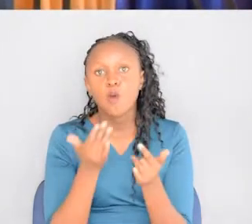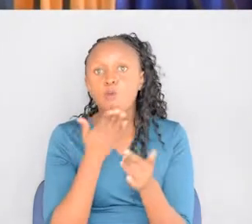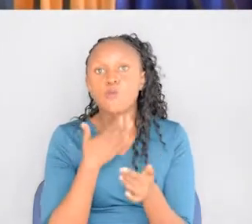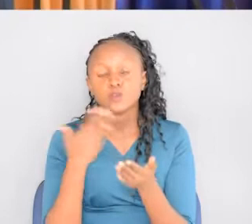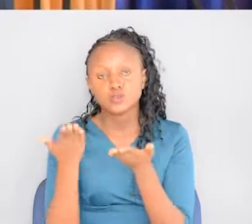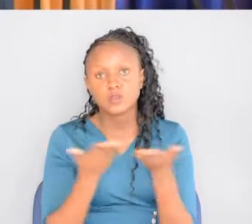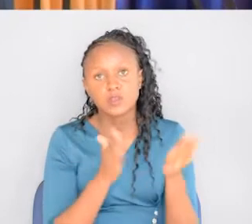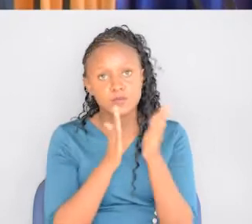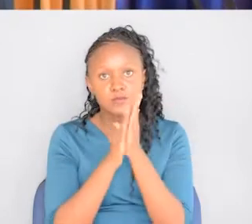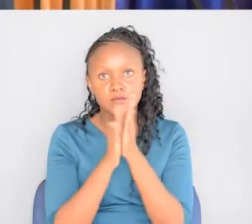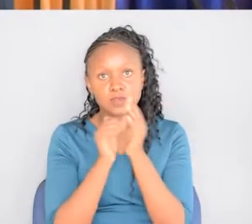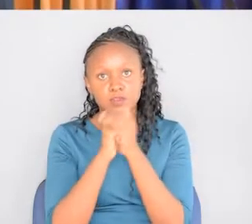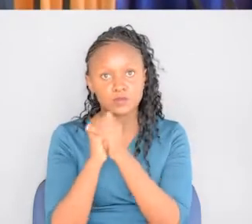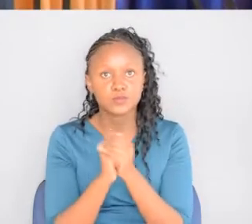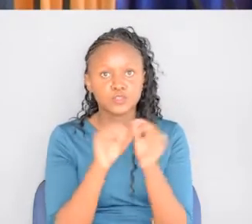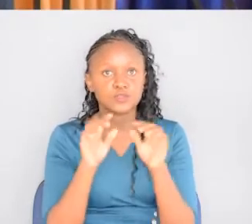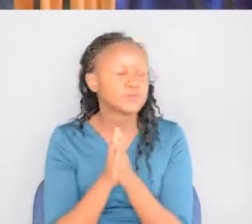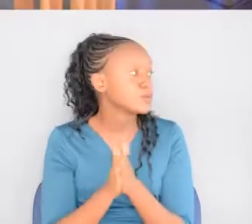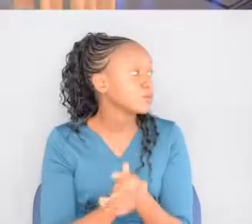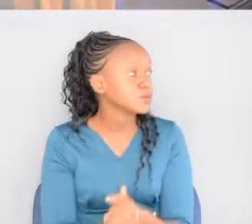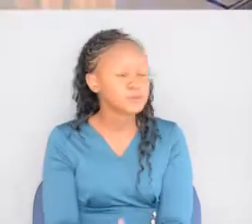the praise and worship.